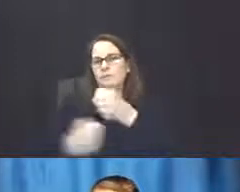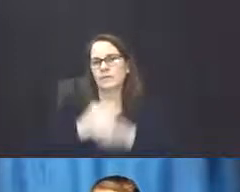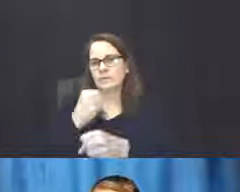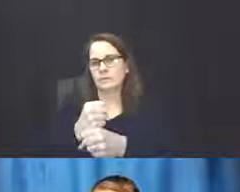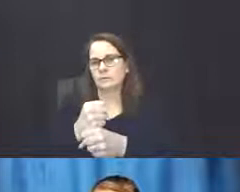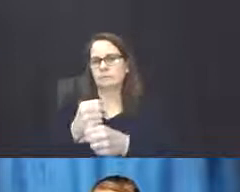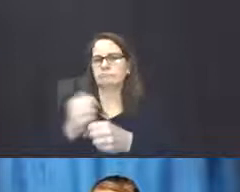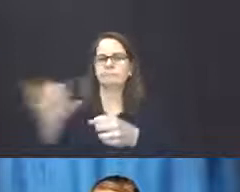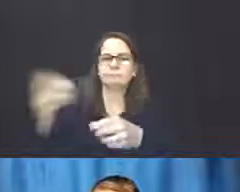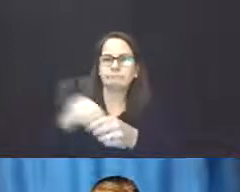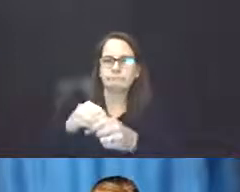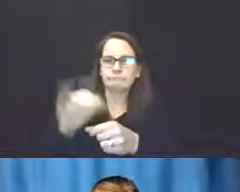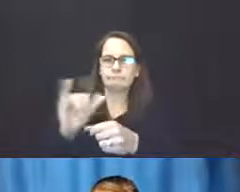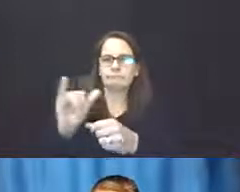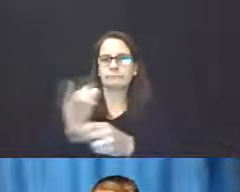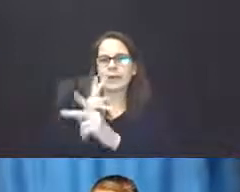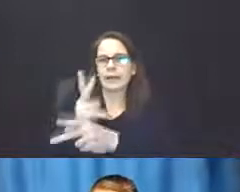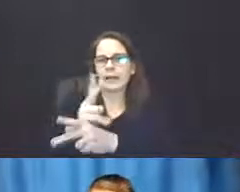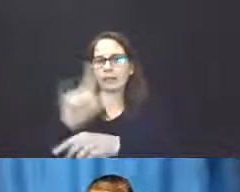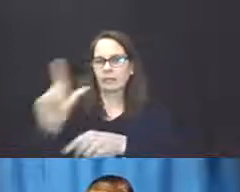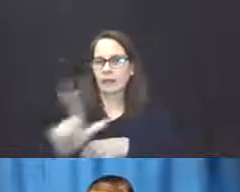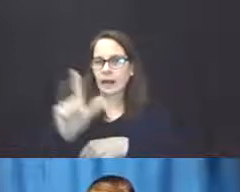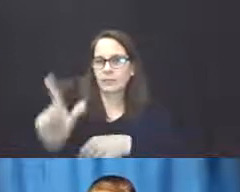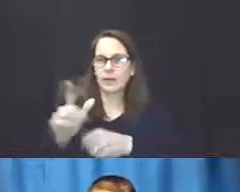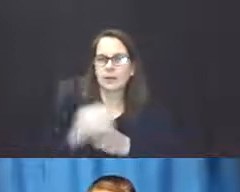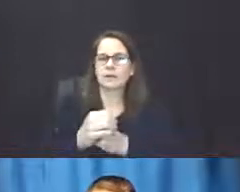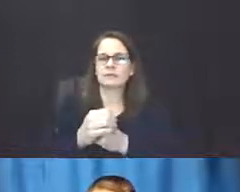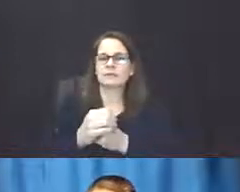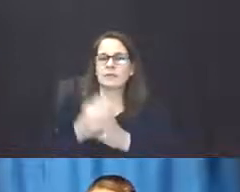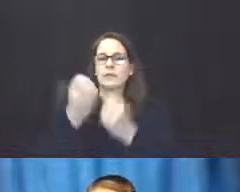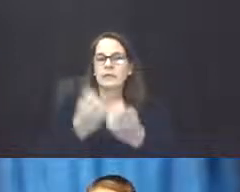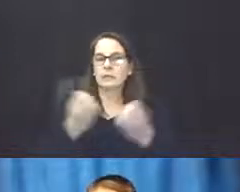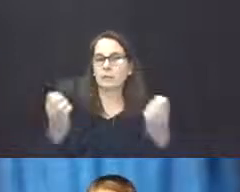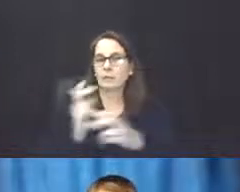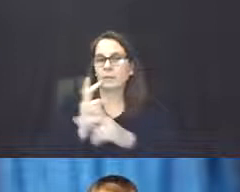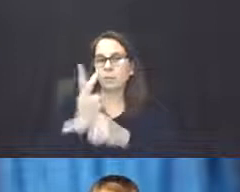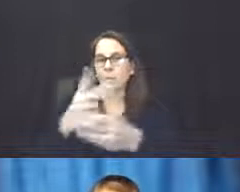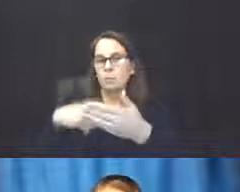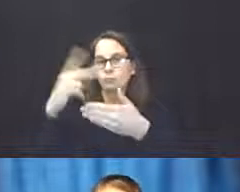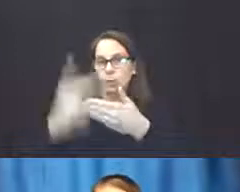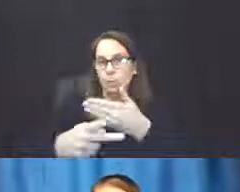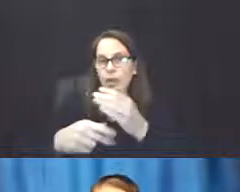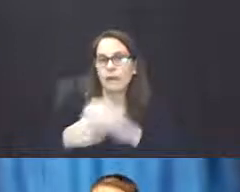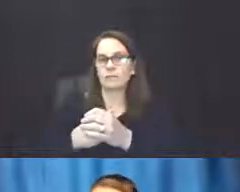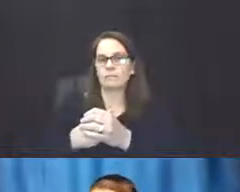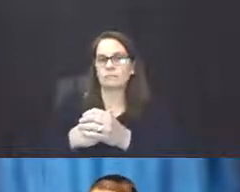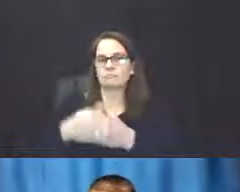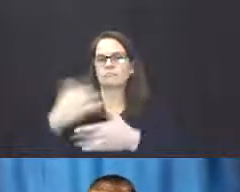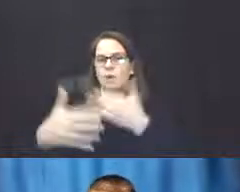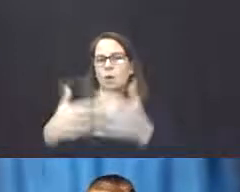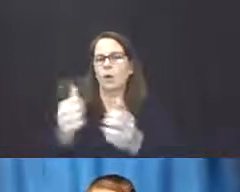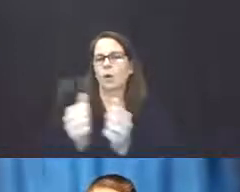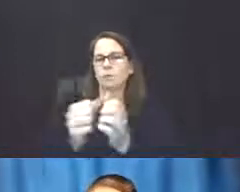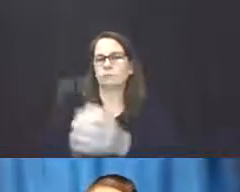And since then, over the years, the services have expanded. Also, there was a lending library, there was an equipment